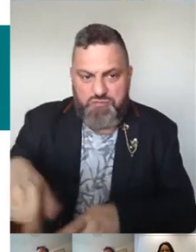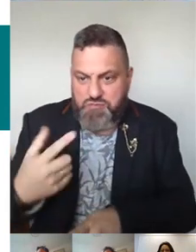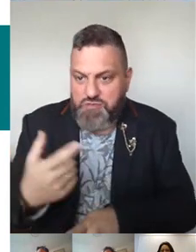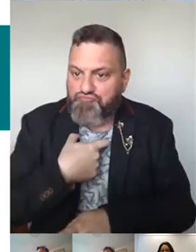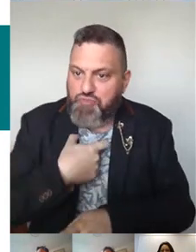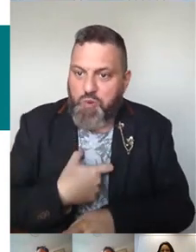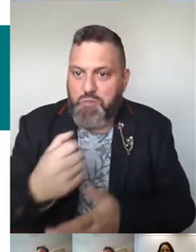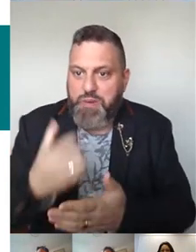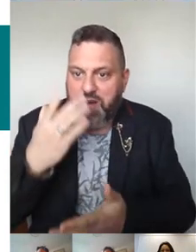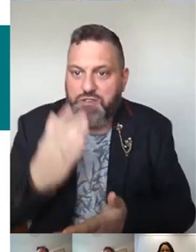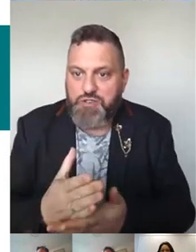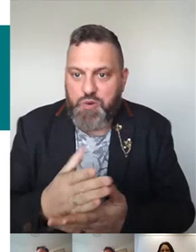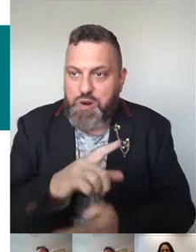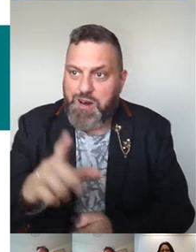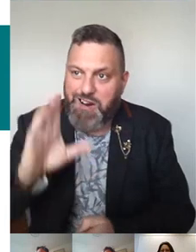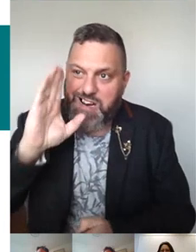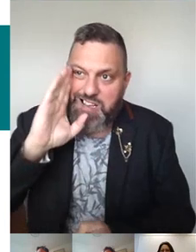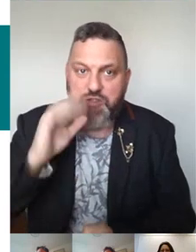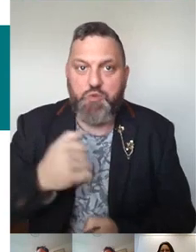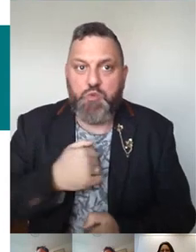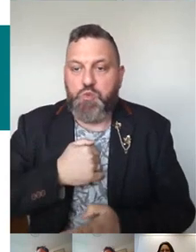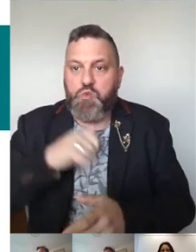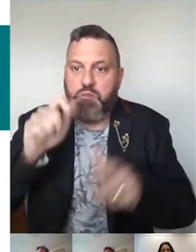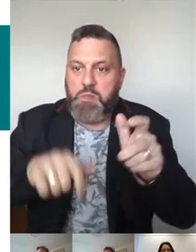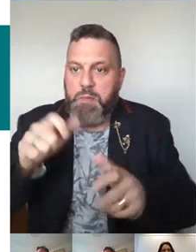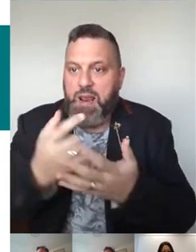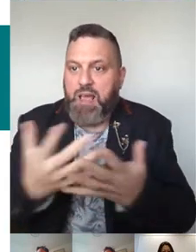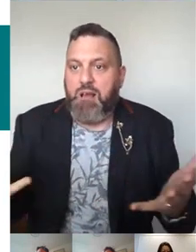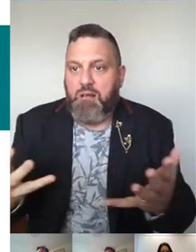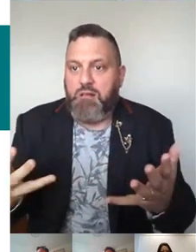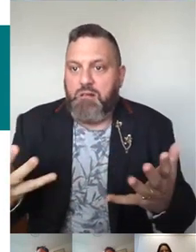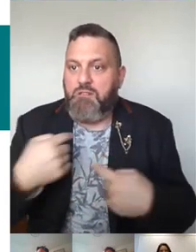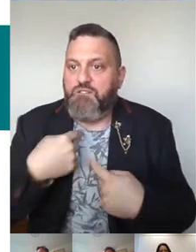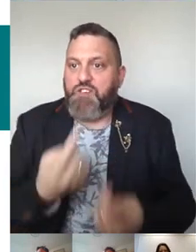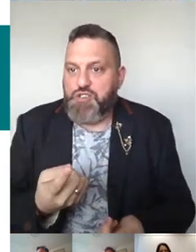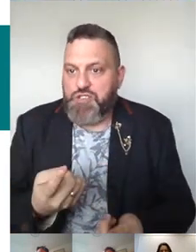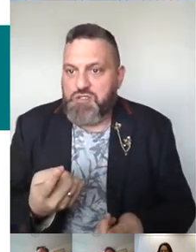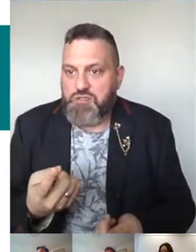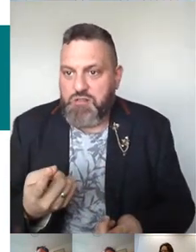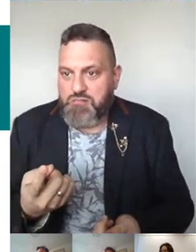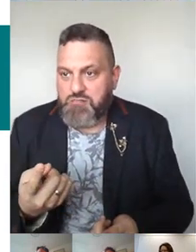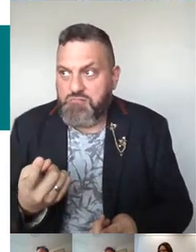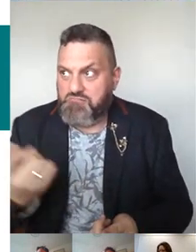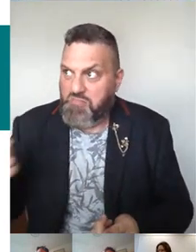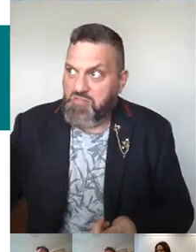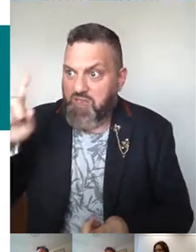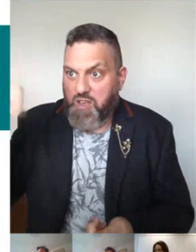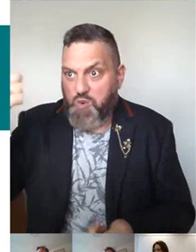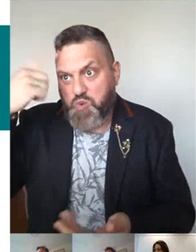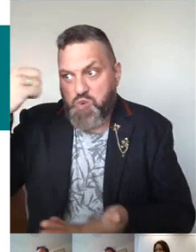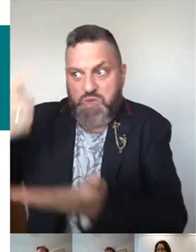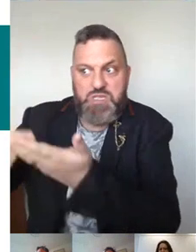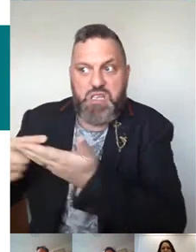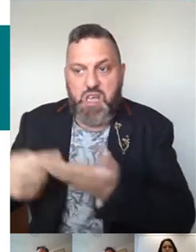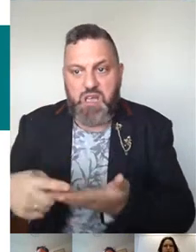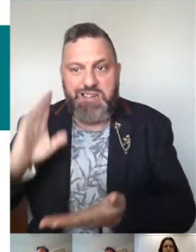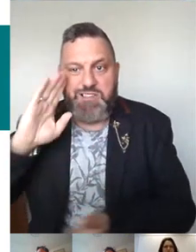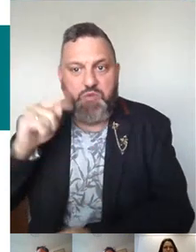that the public voice is listened to and taken into consideration when by the people who are making decisions about health and social care